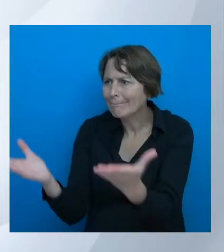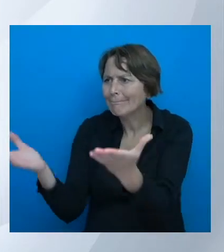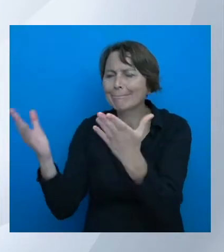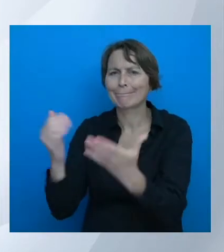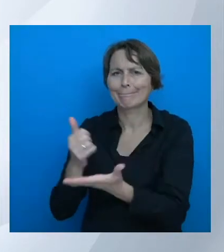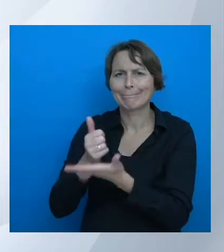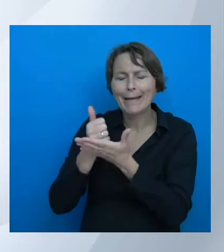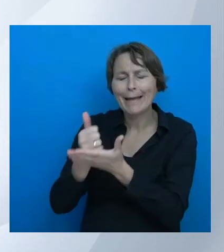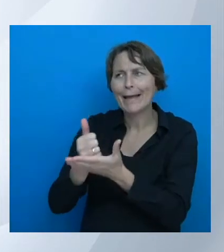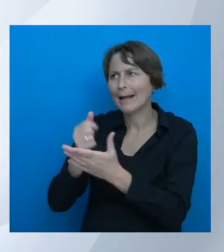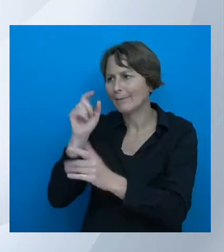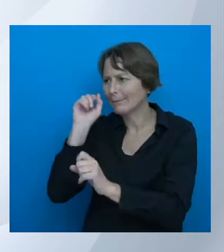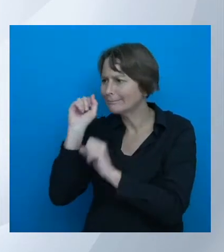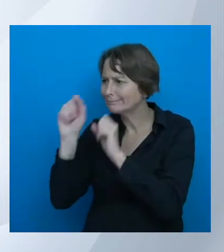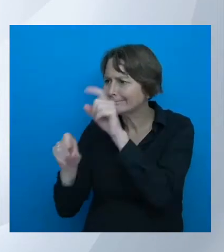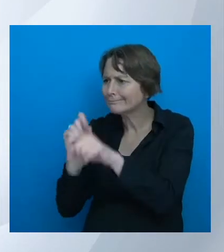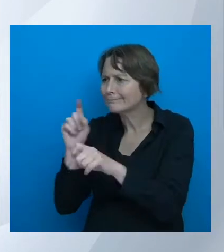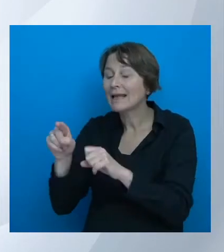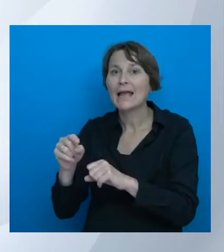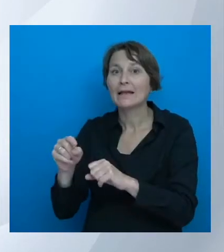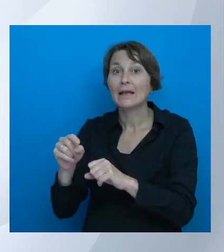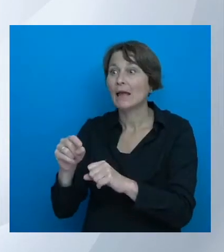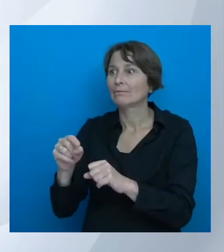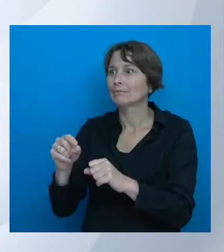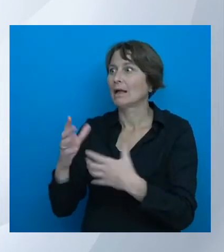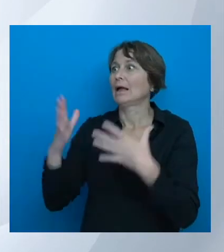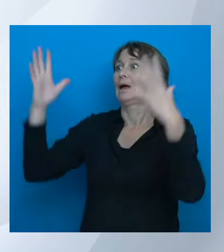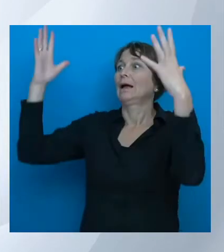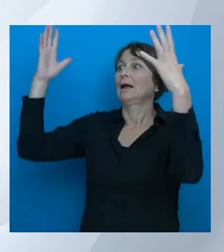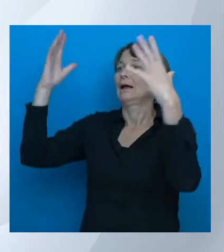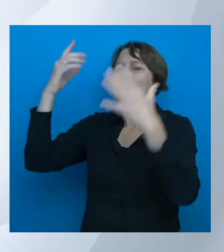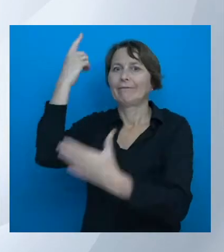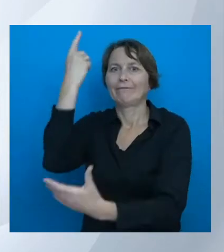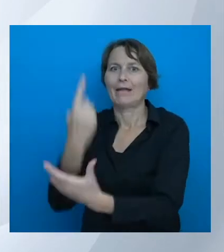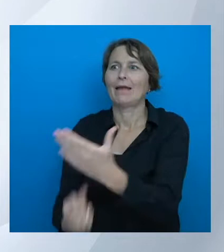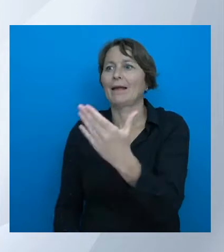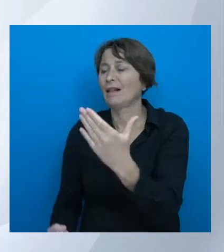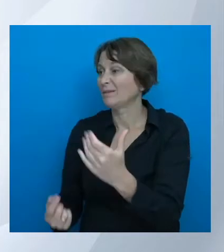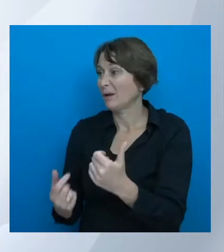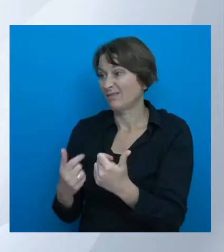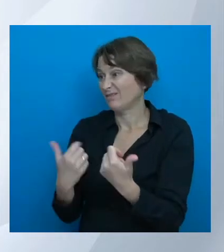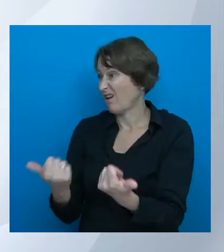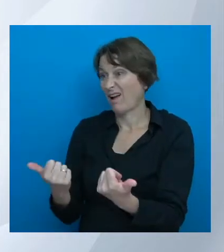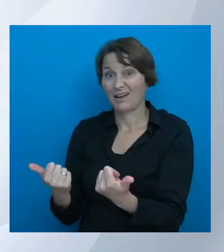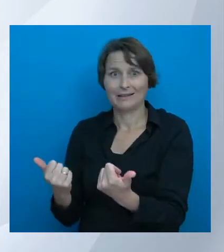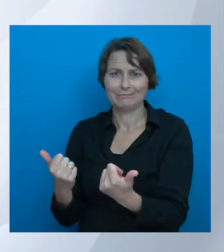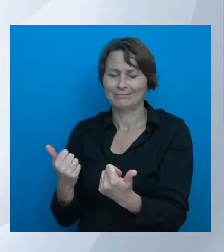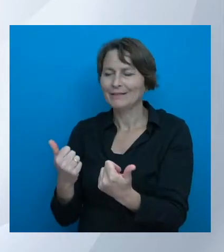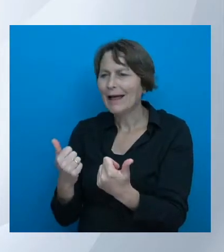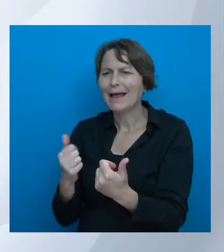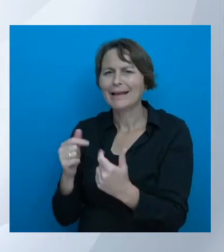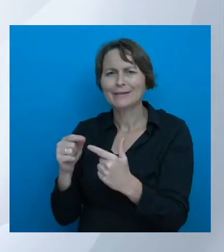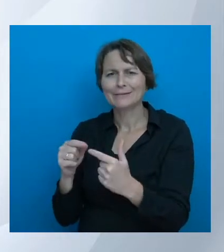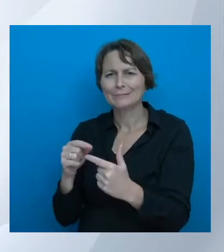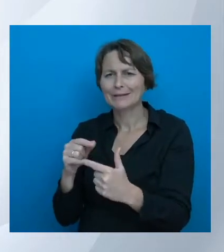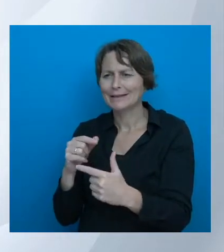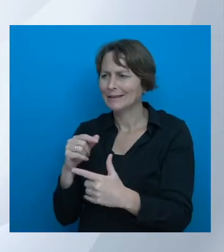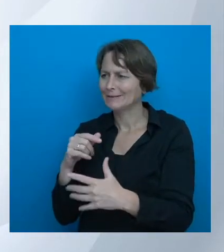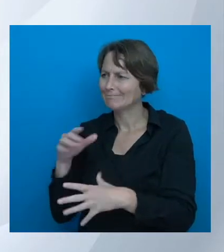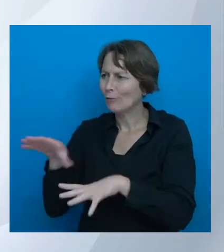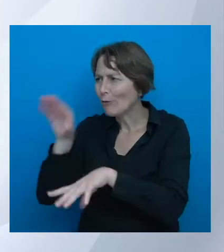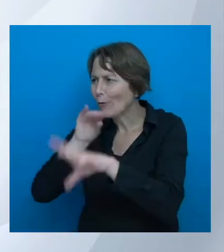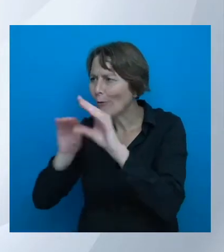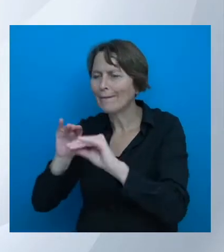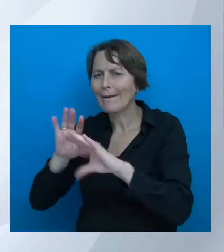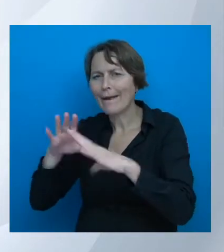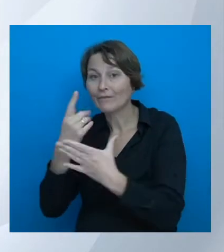fail and learn from the failing and then actually go back and do something really awesome. Yeah, it's more about the process now, improving the process, and less about the tech